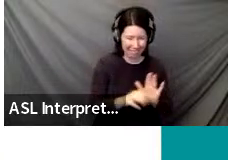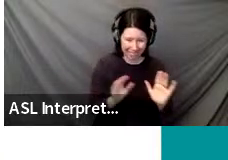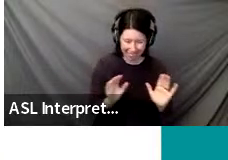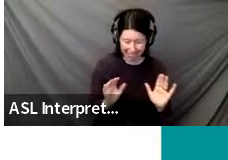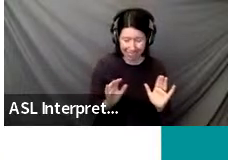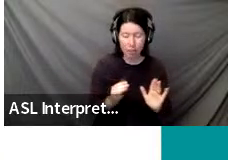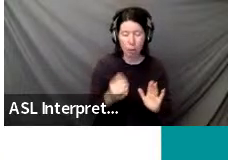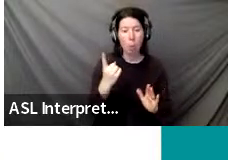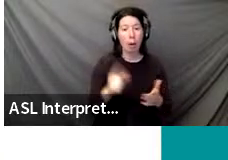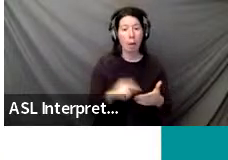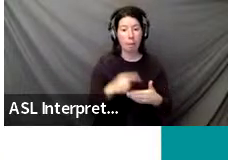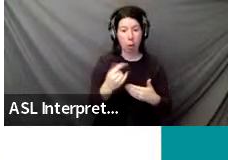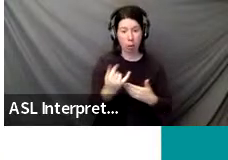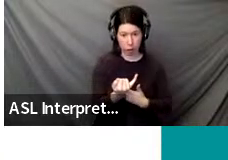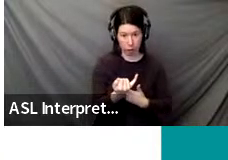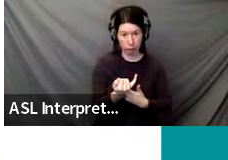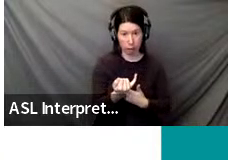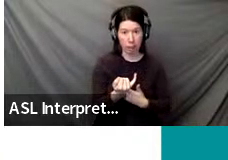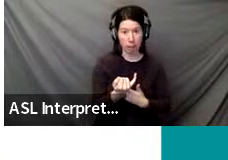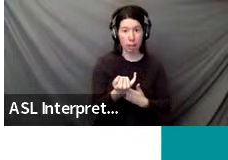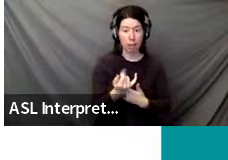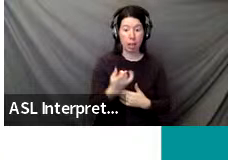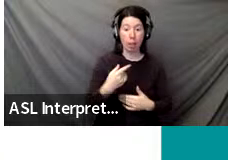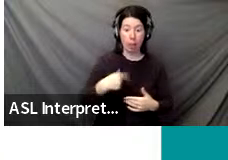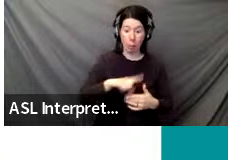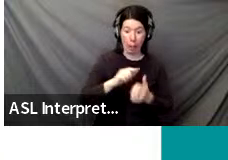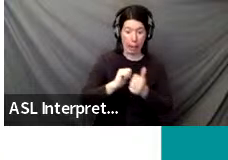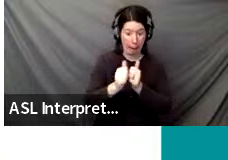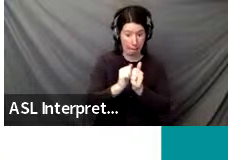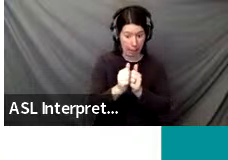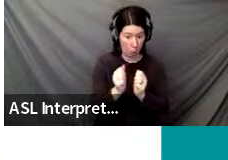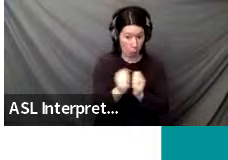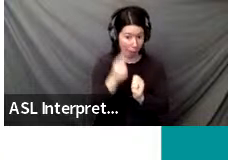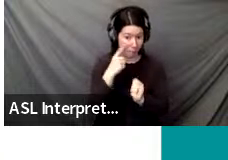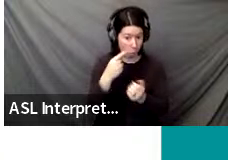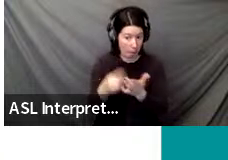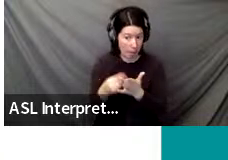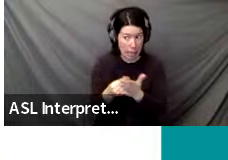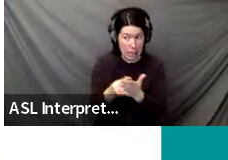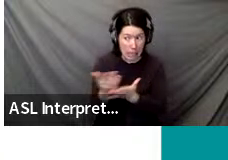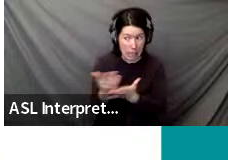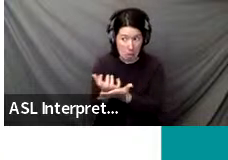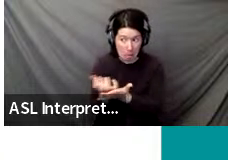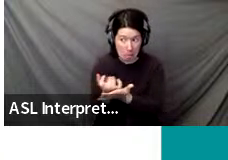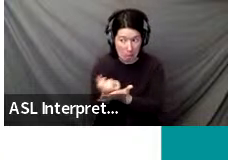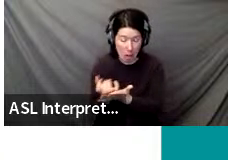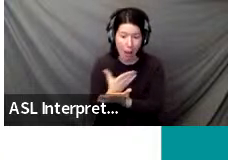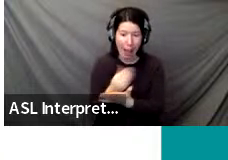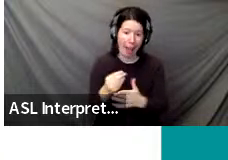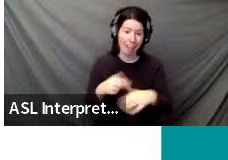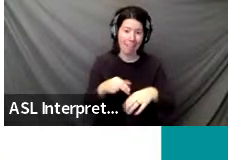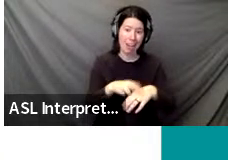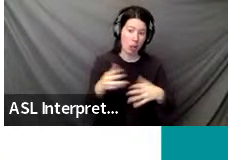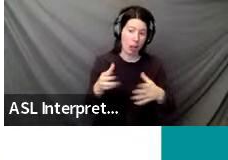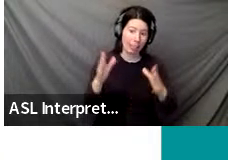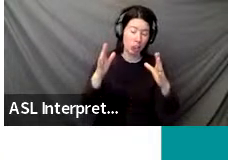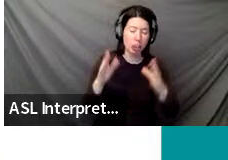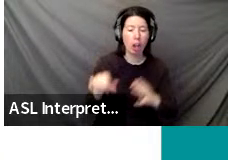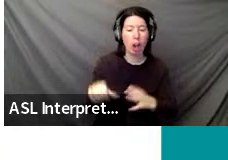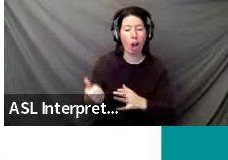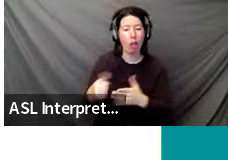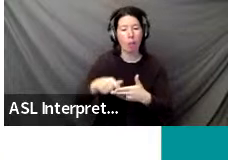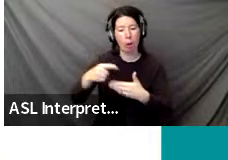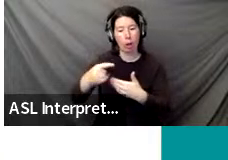that we are competing with for funding and national attention is a project in